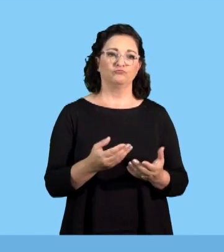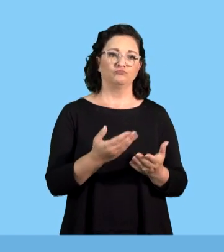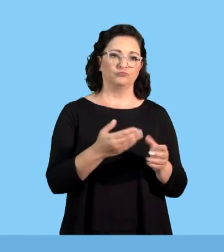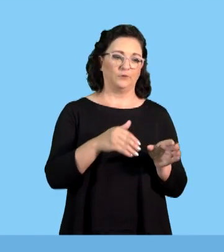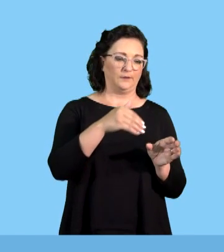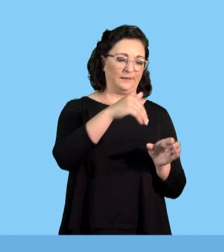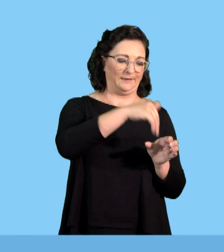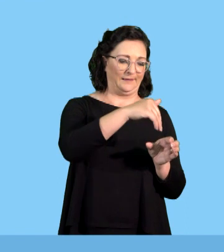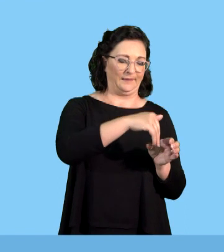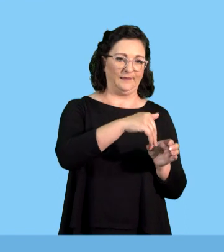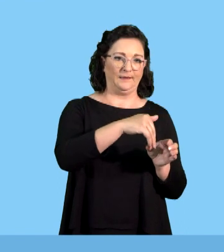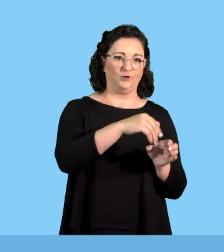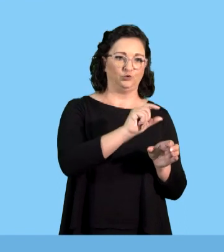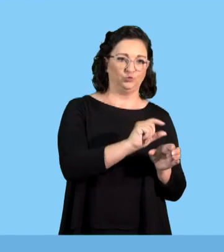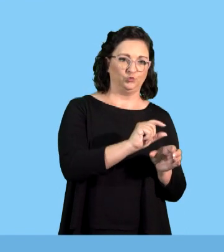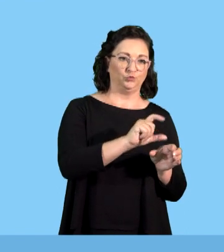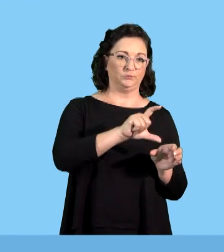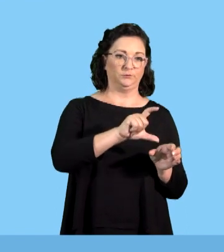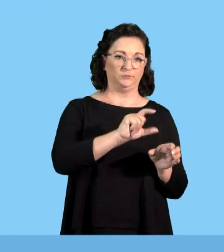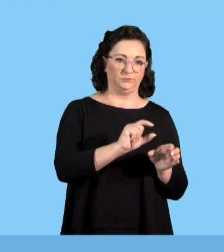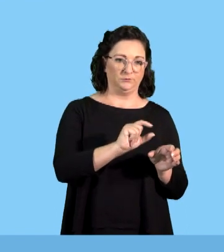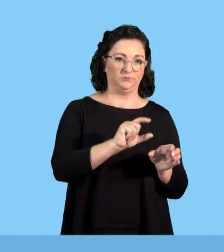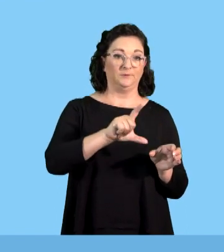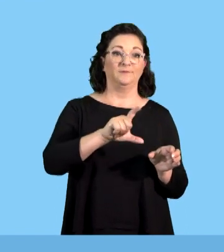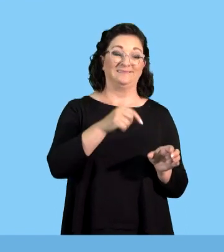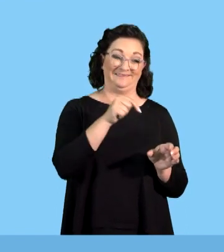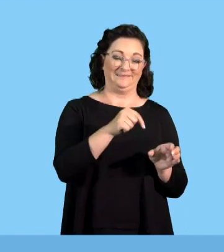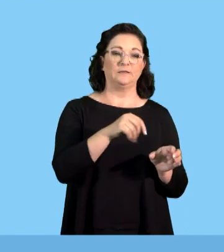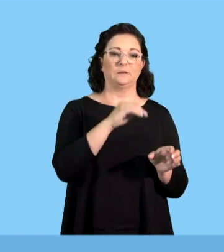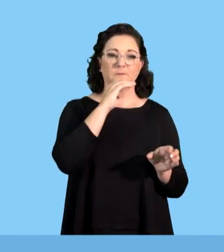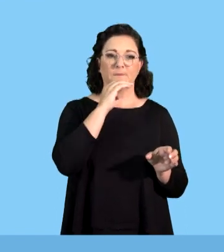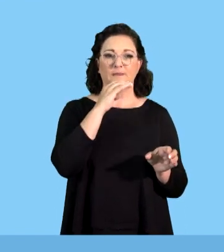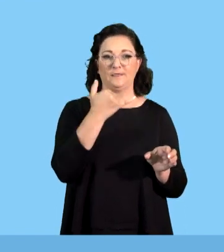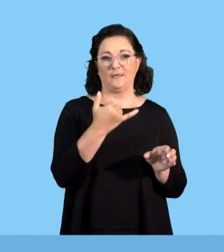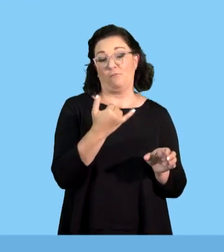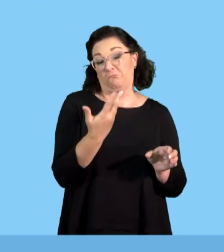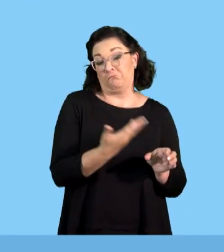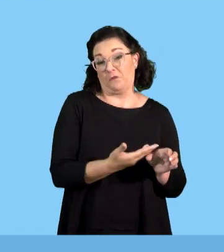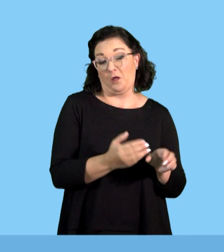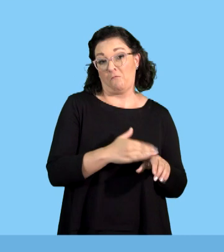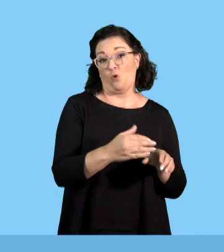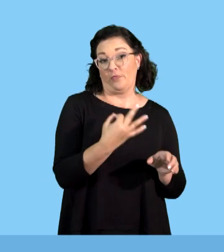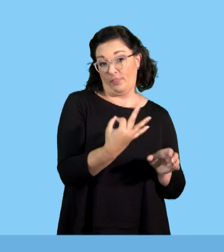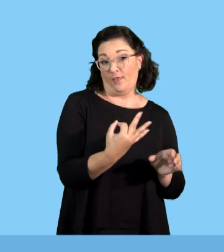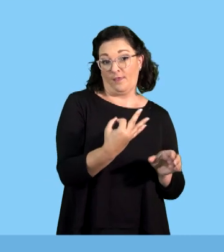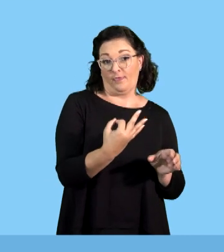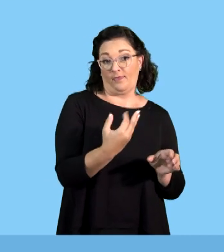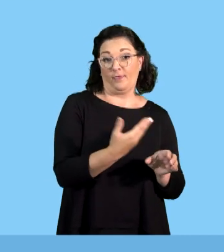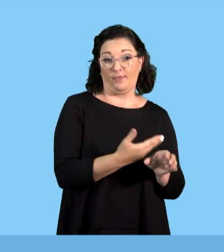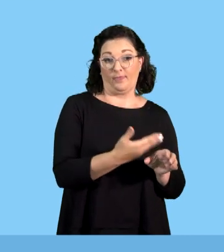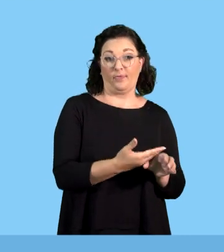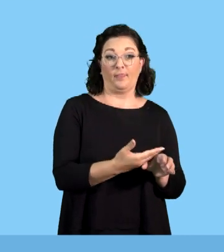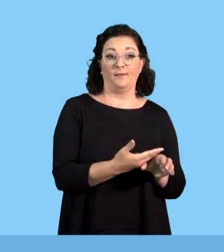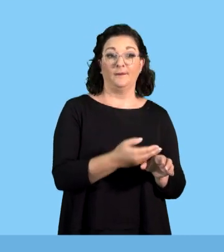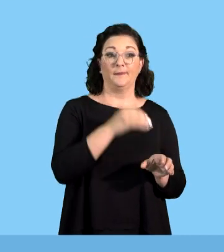a battery. So if we have this again, this is now going to be a battery. We can have even three, a